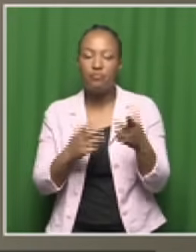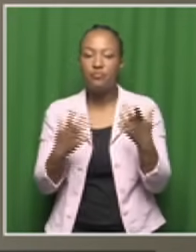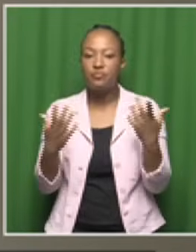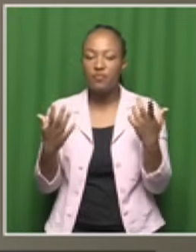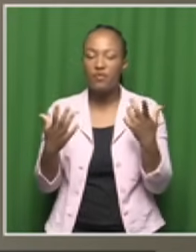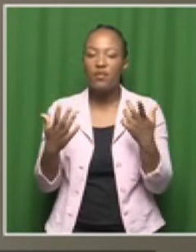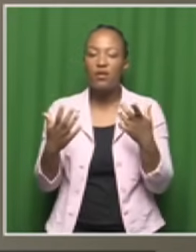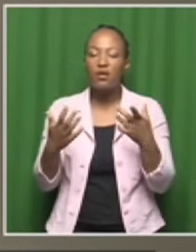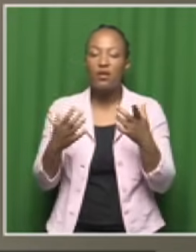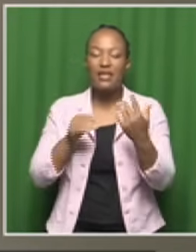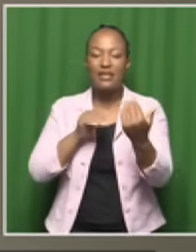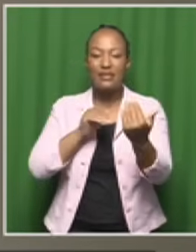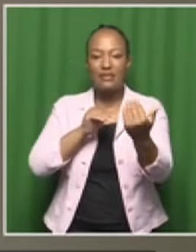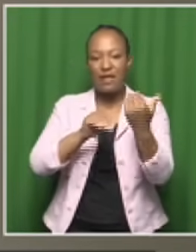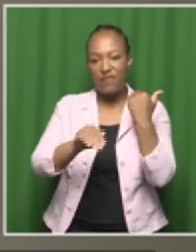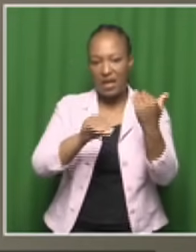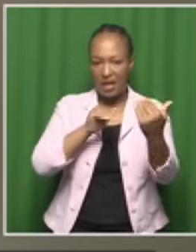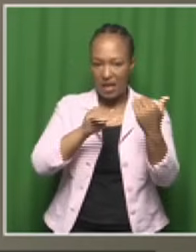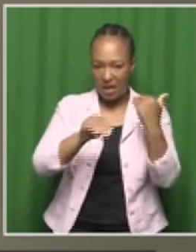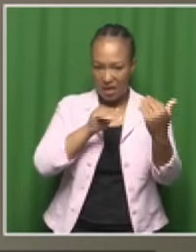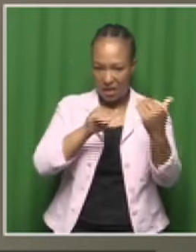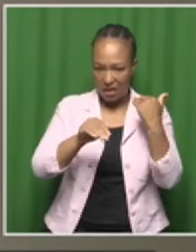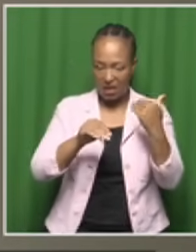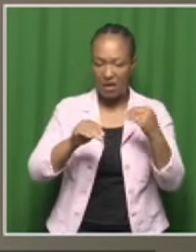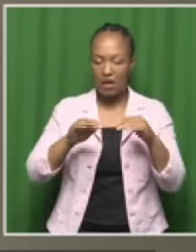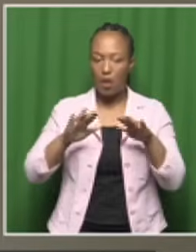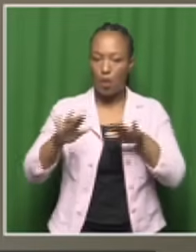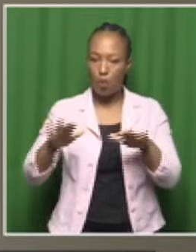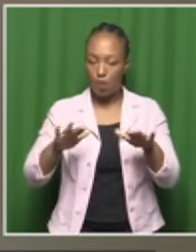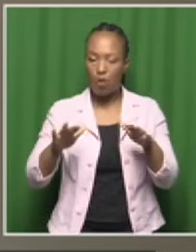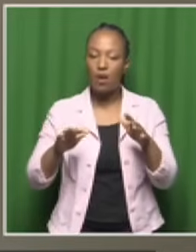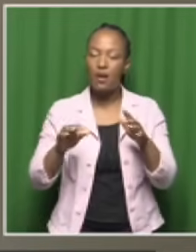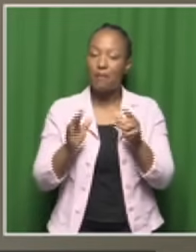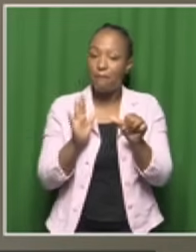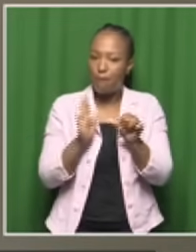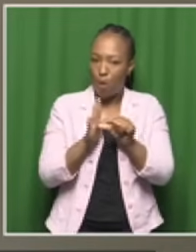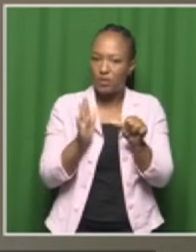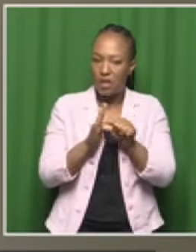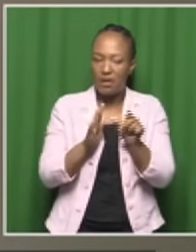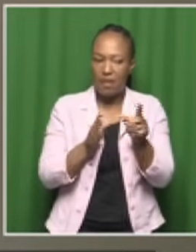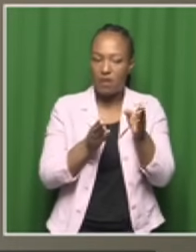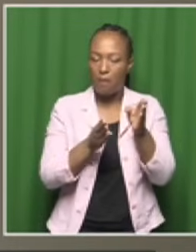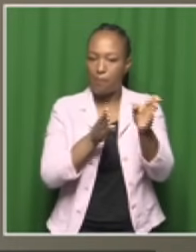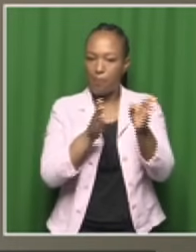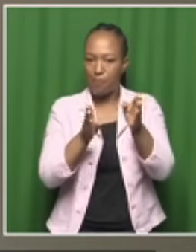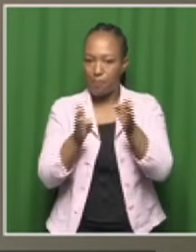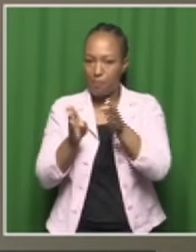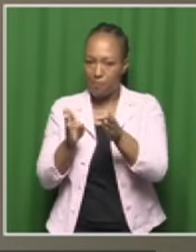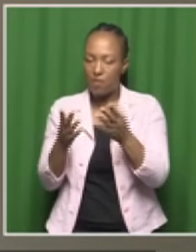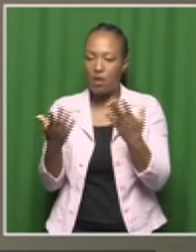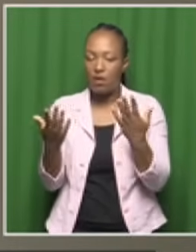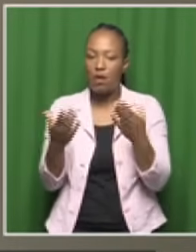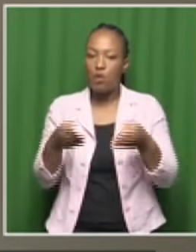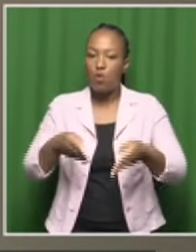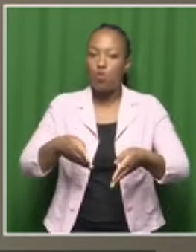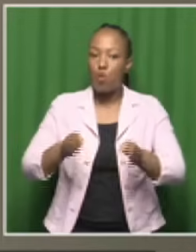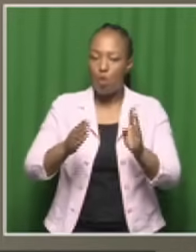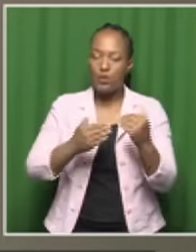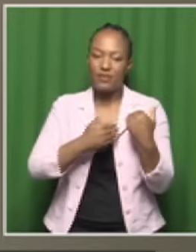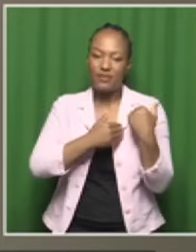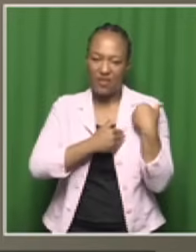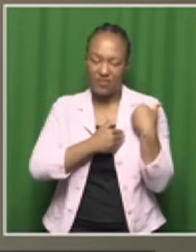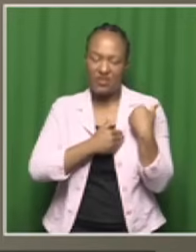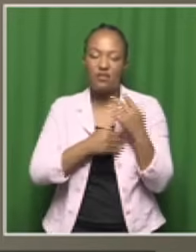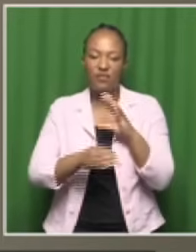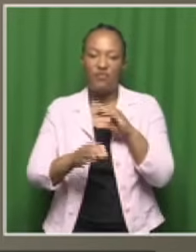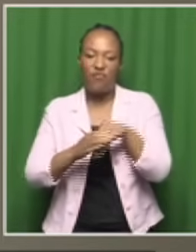traffic calming measures, it's important to have those around. So it's different elements that speaks to road safety, and definitely